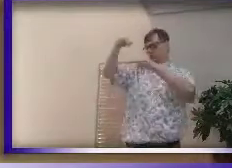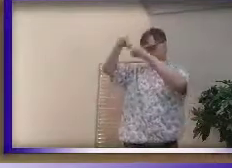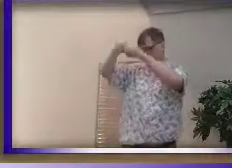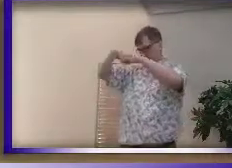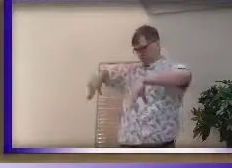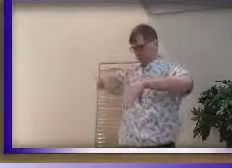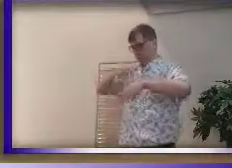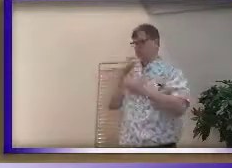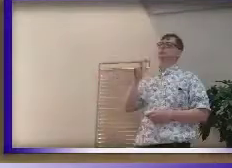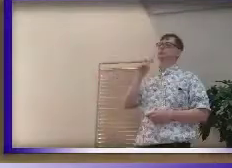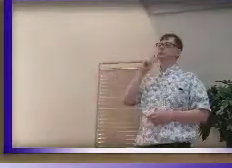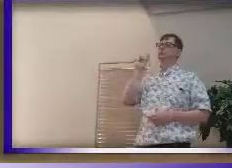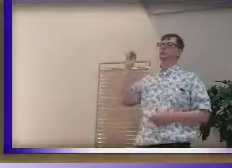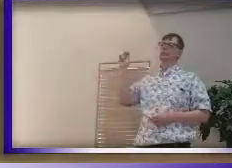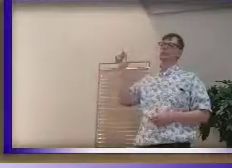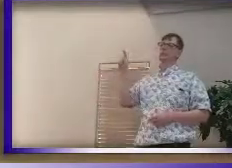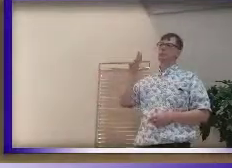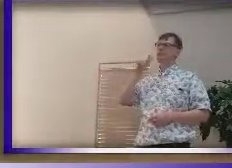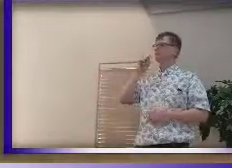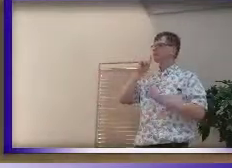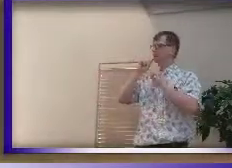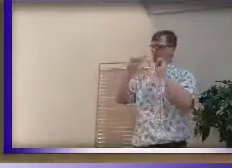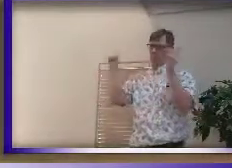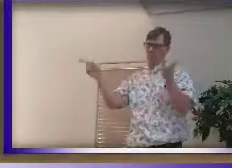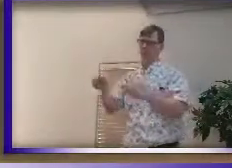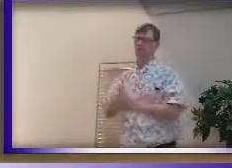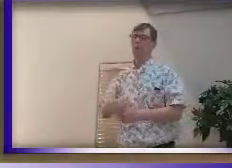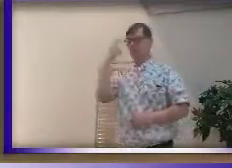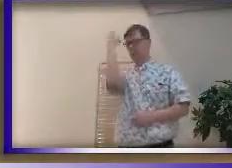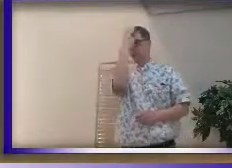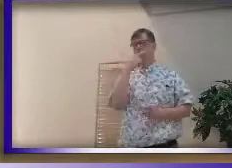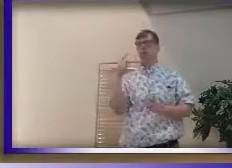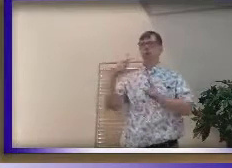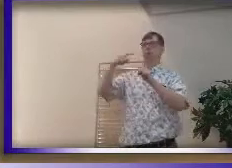that sometimes the quotations will just be obvious to me.